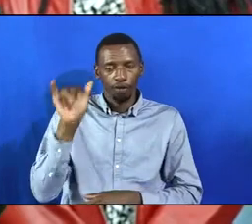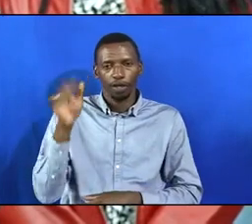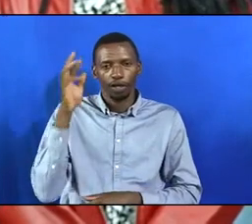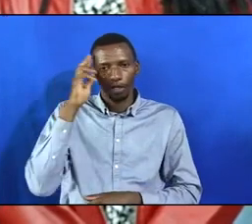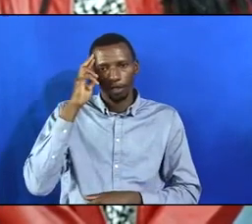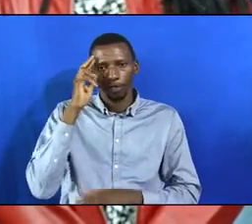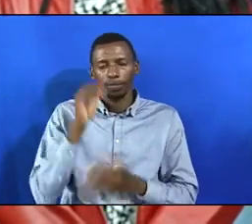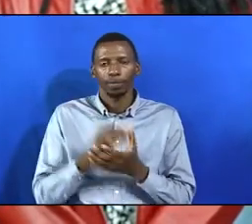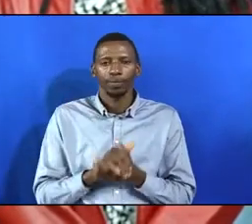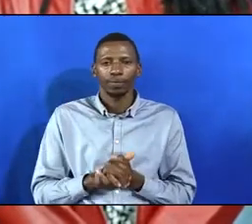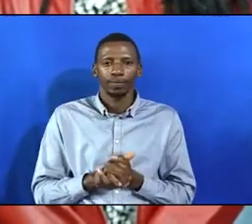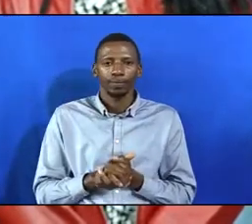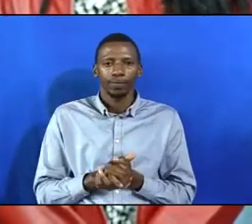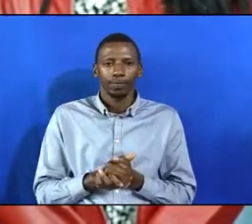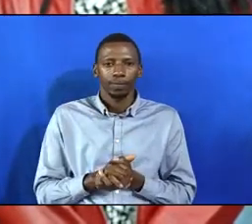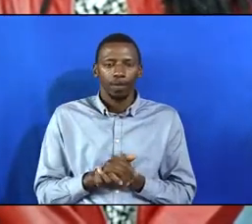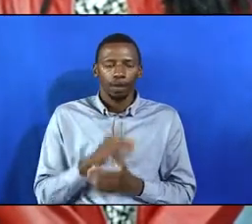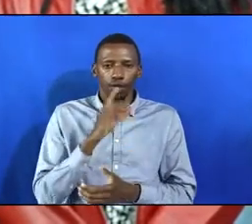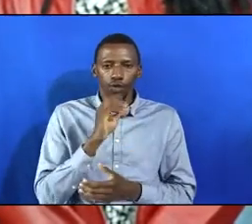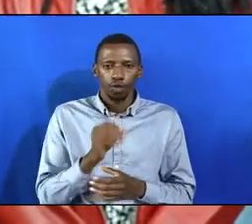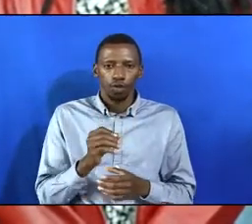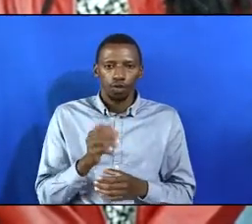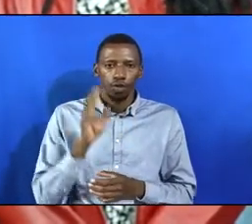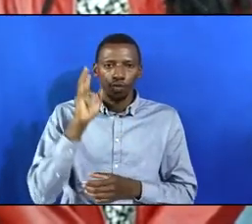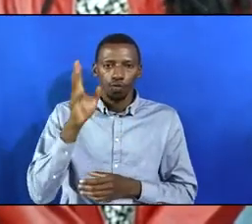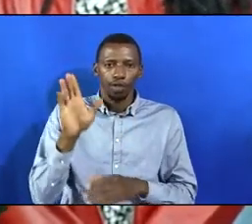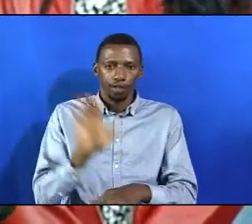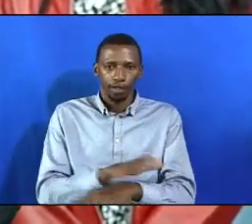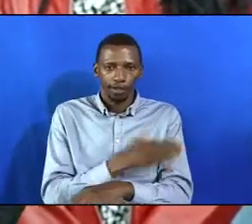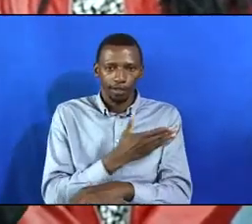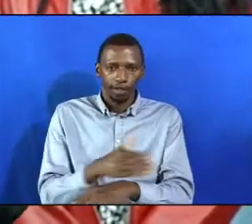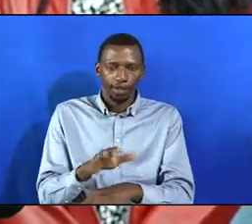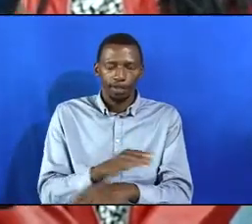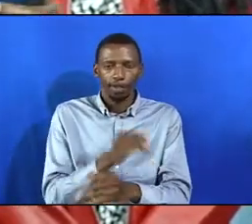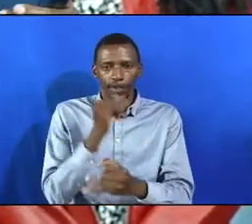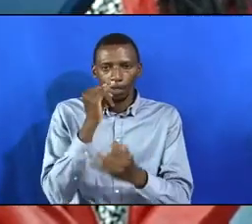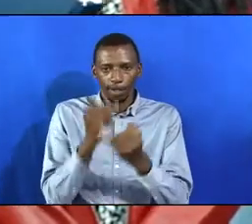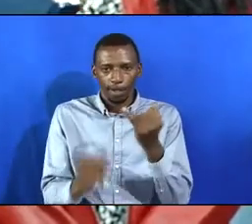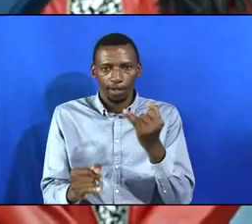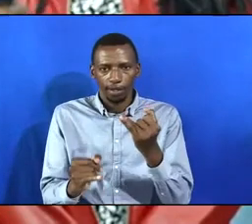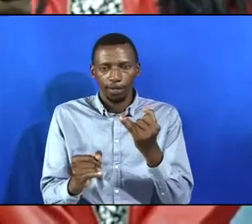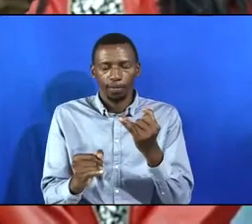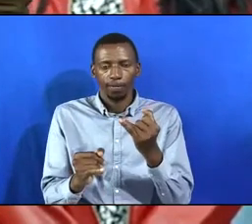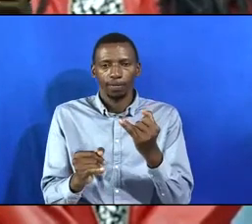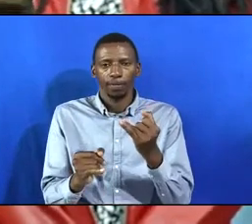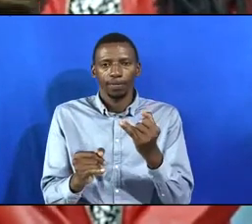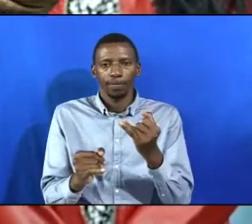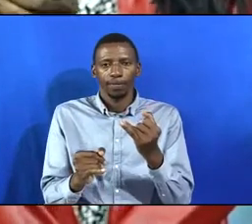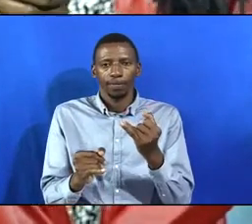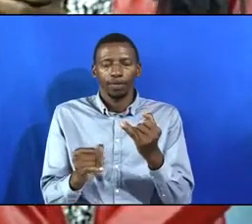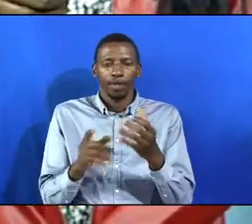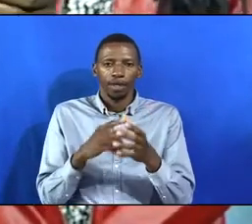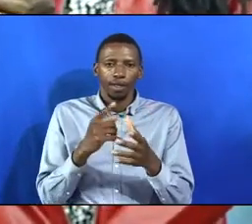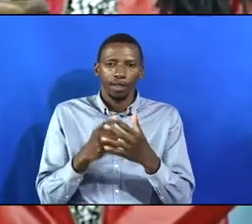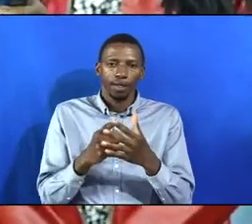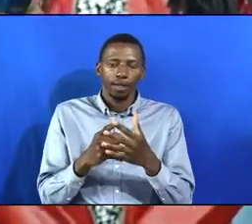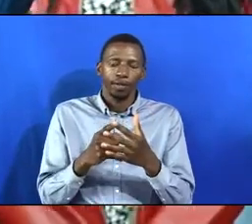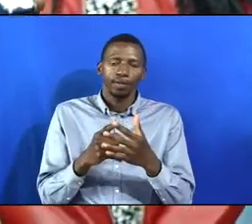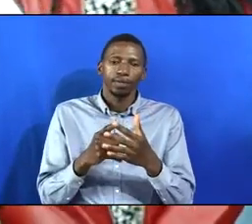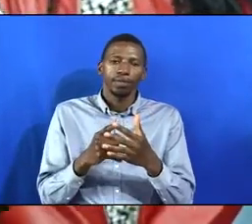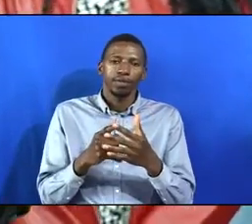So we will sing the last stanza, and I will say that as we sing the last stanza, be